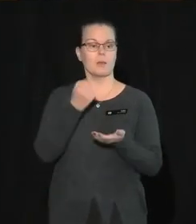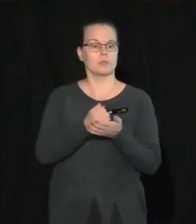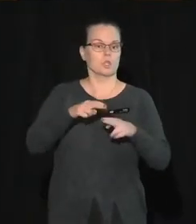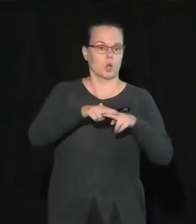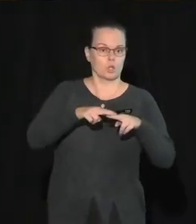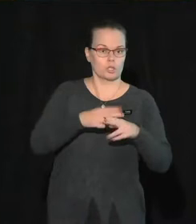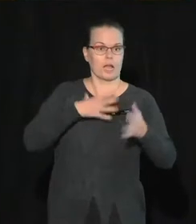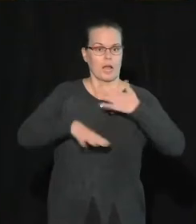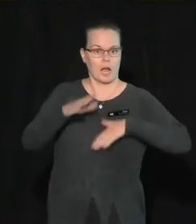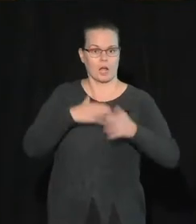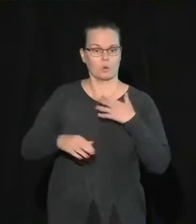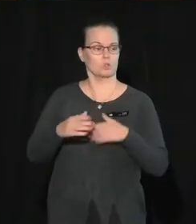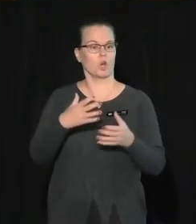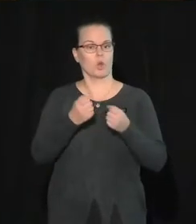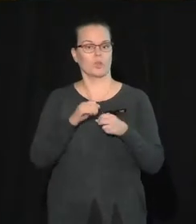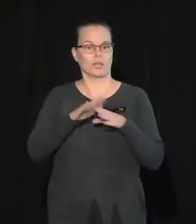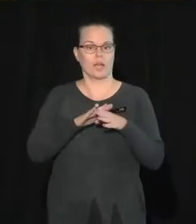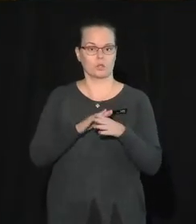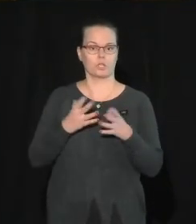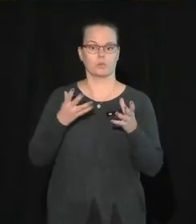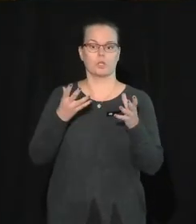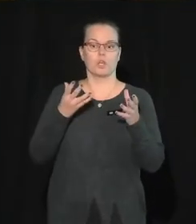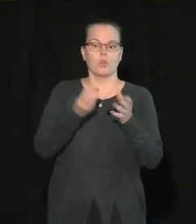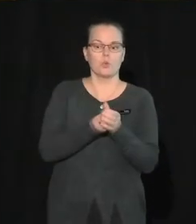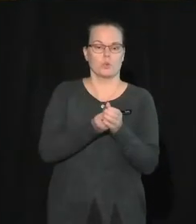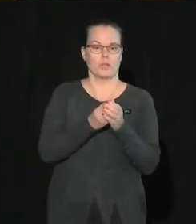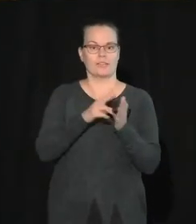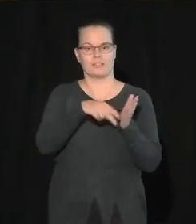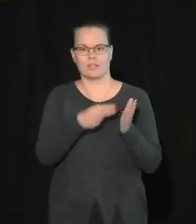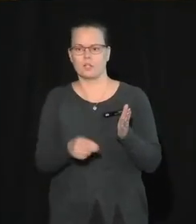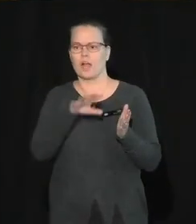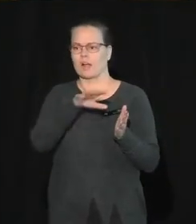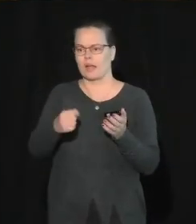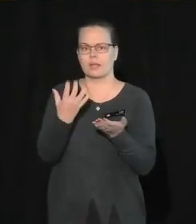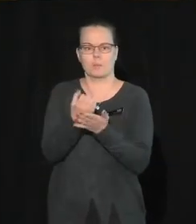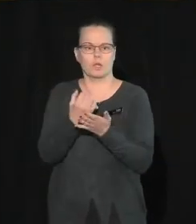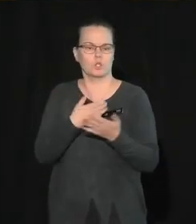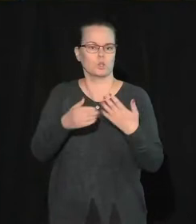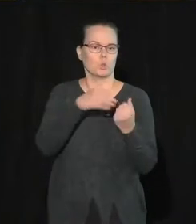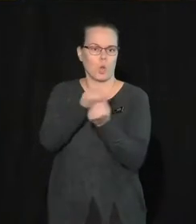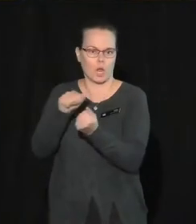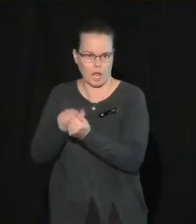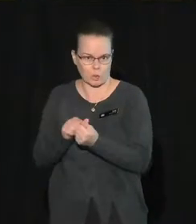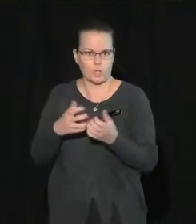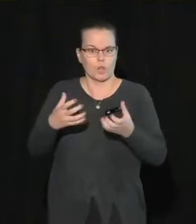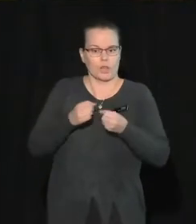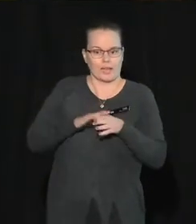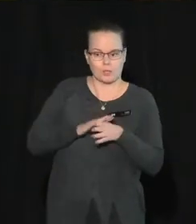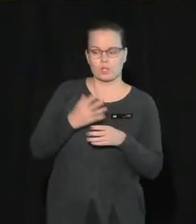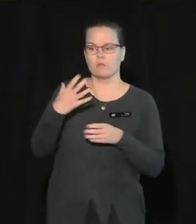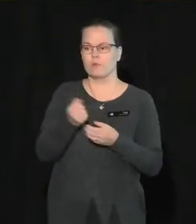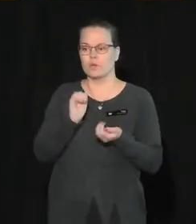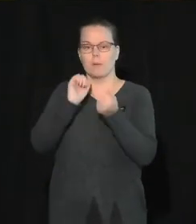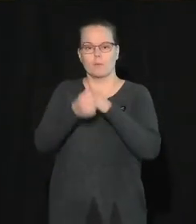to use all possible instruments to improve accessibility and to explore the merits